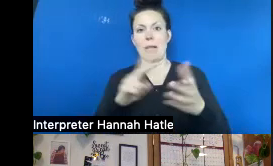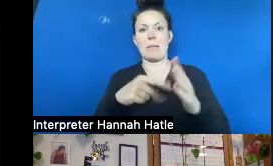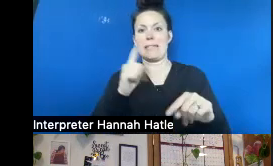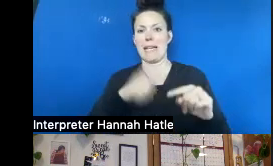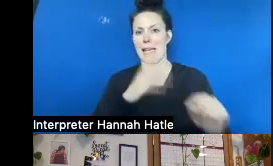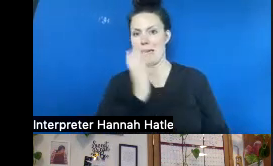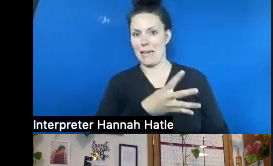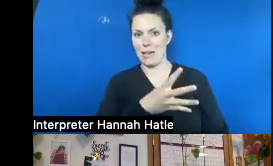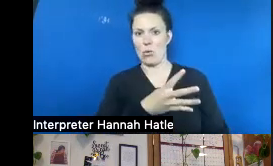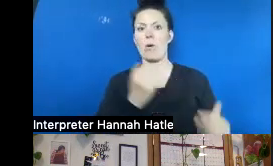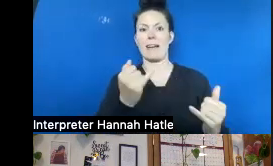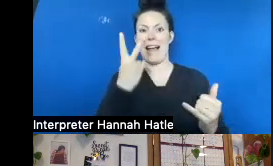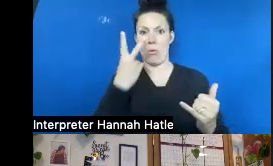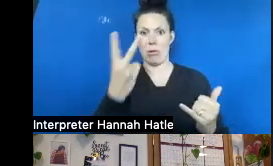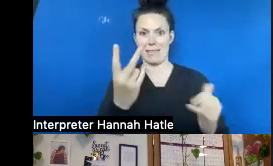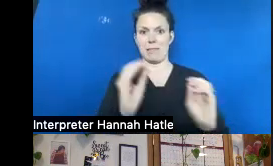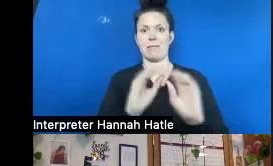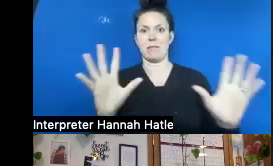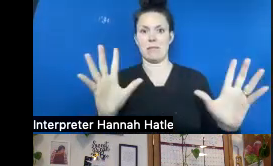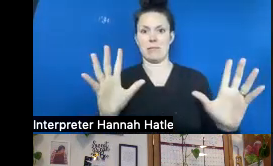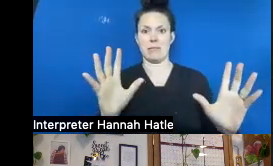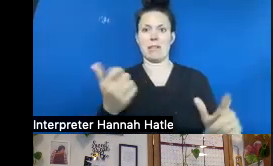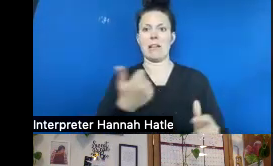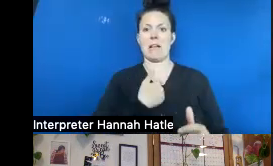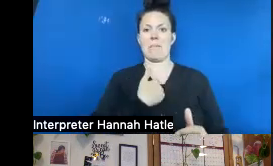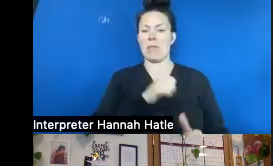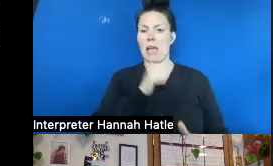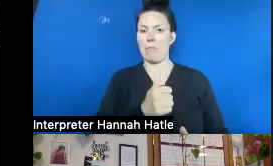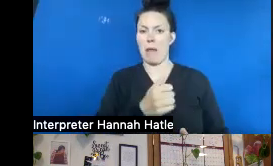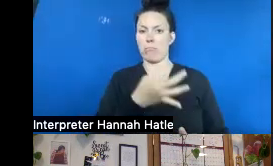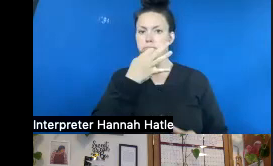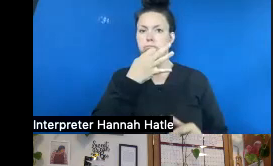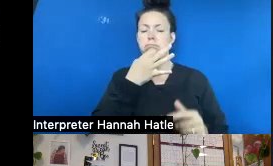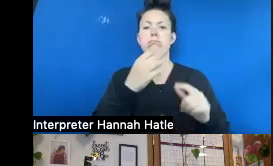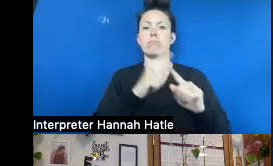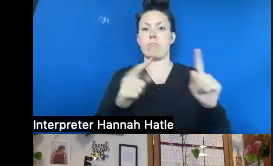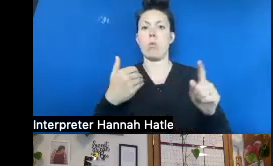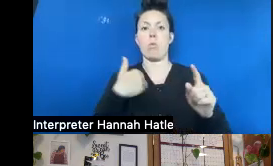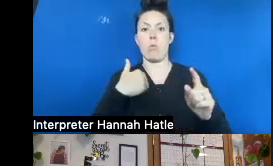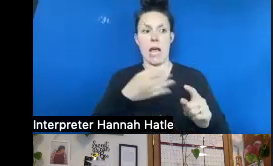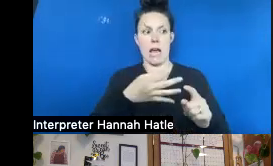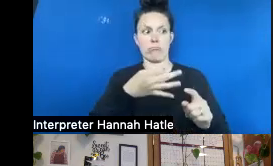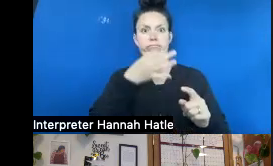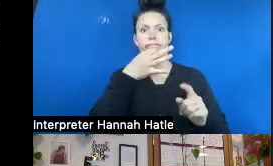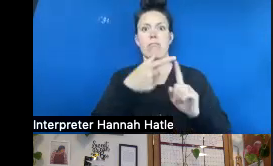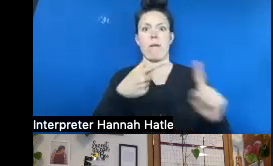And then I'm not going to be the expert at writing, but we have experts in our communities